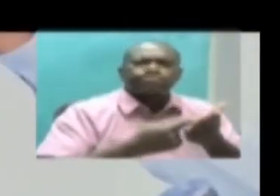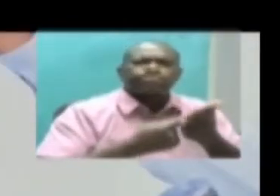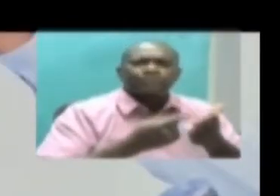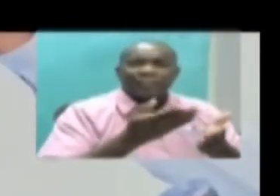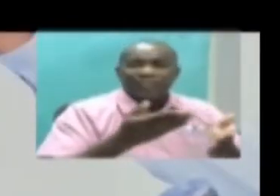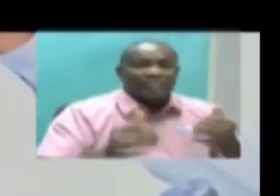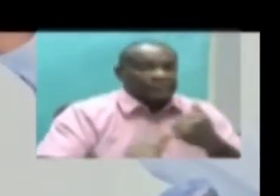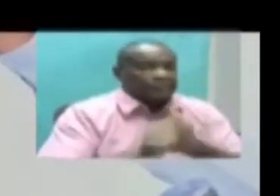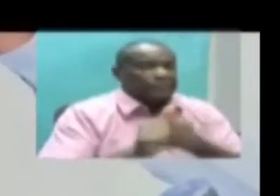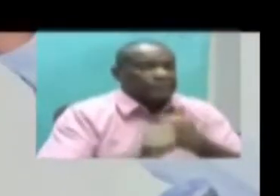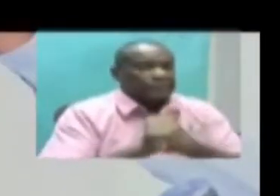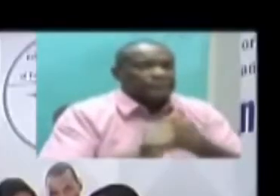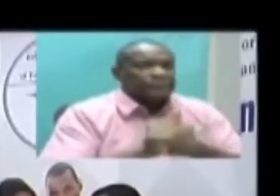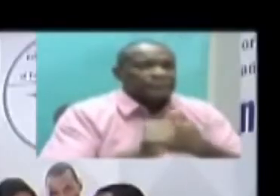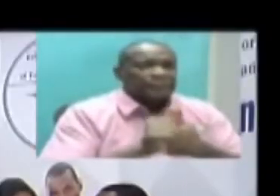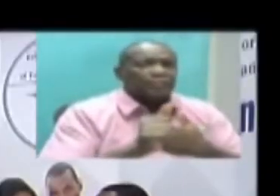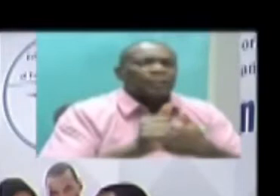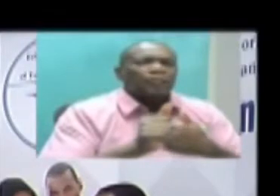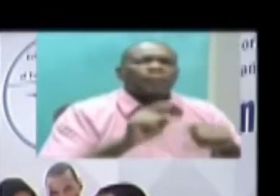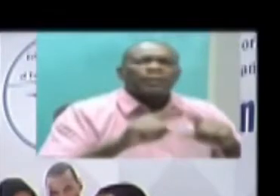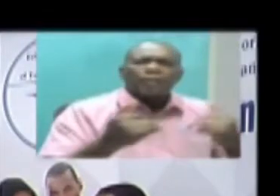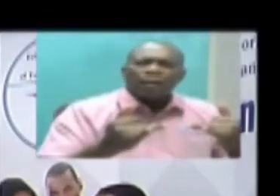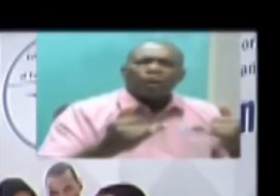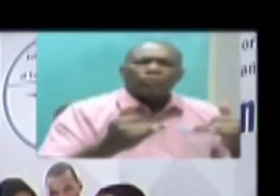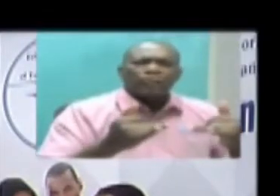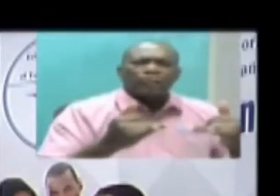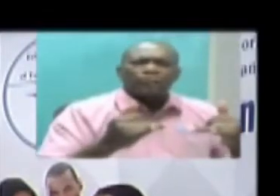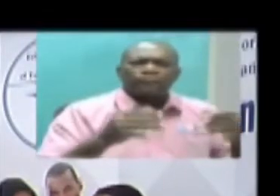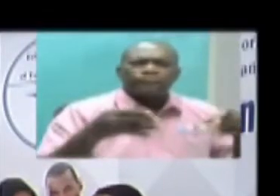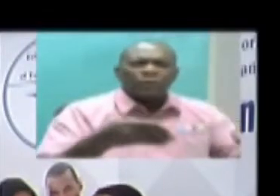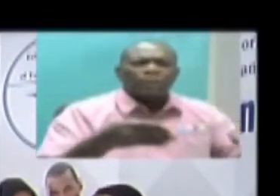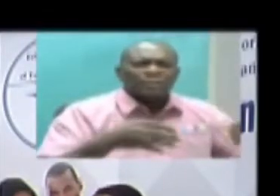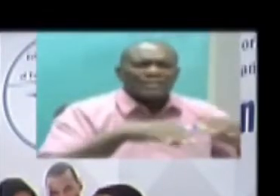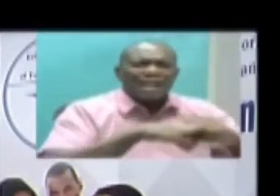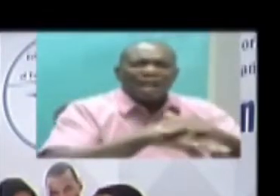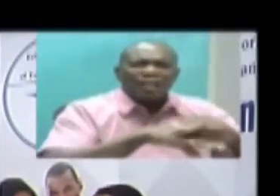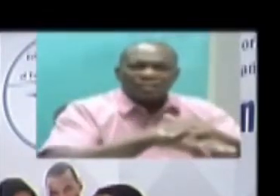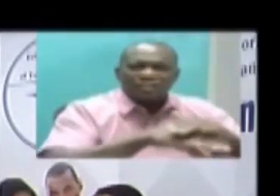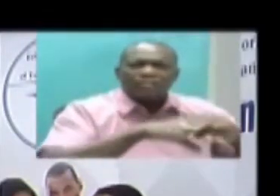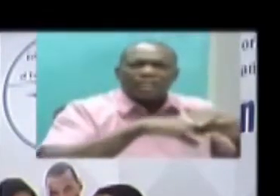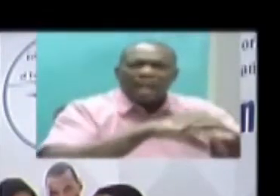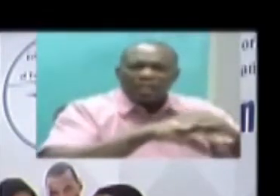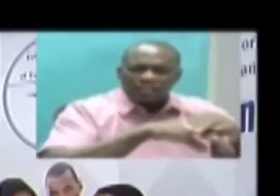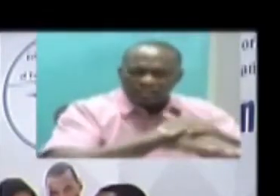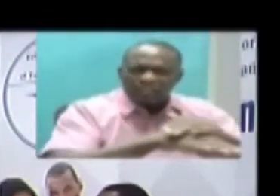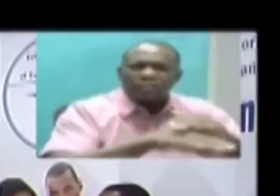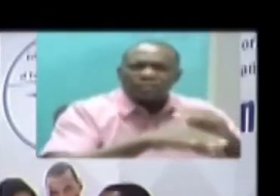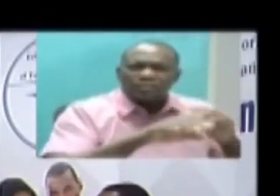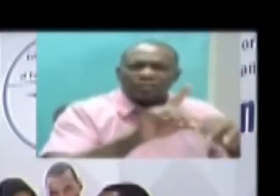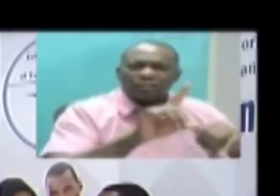ready access mm-hmm. to those dangers. Could mm-hmm. you give us a little bit of an overview of what existed before